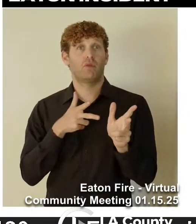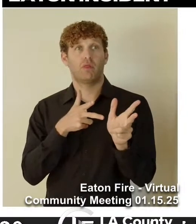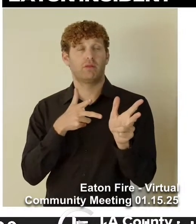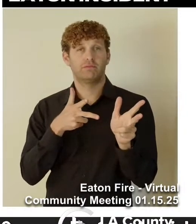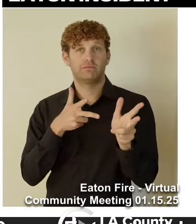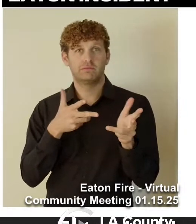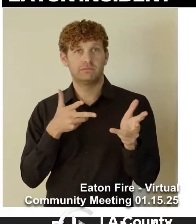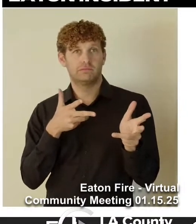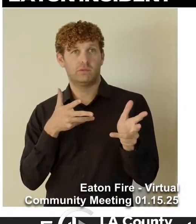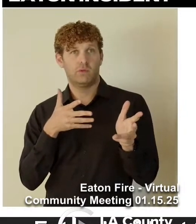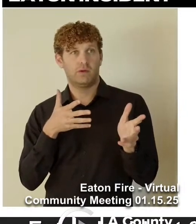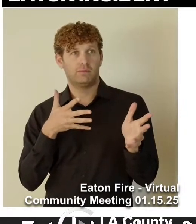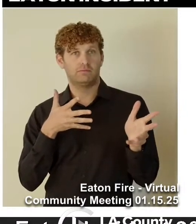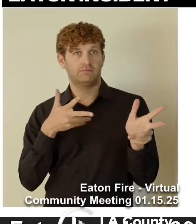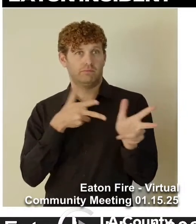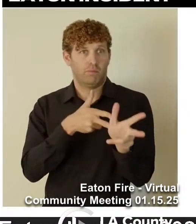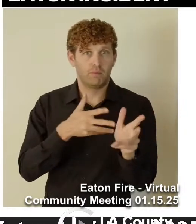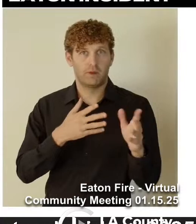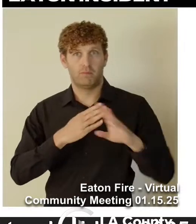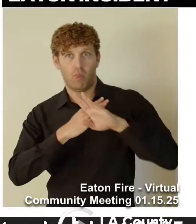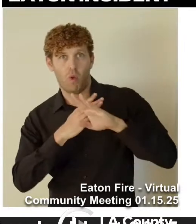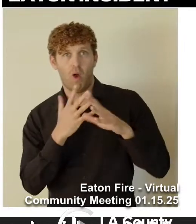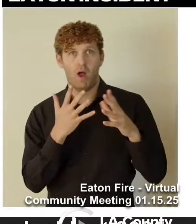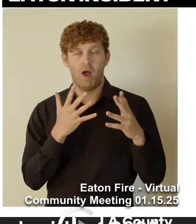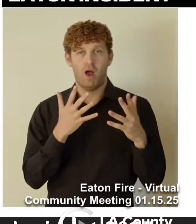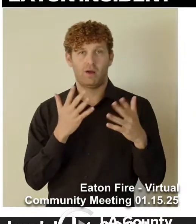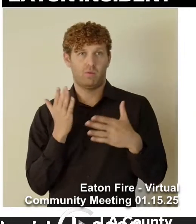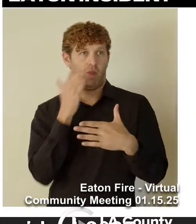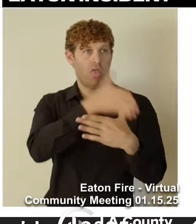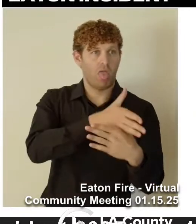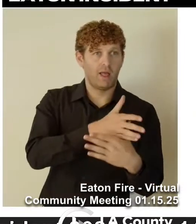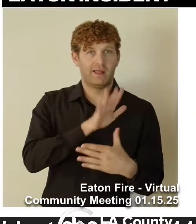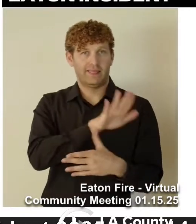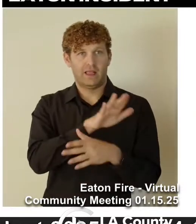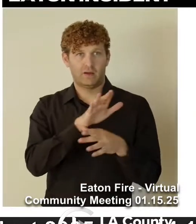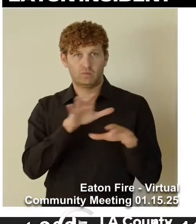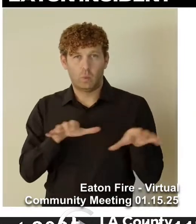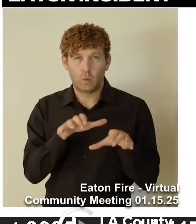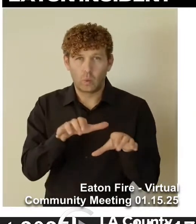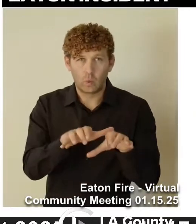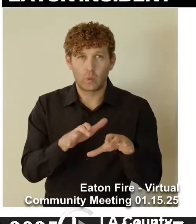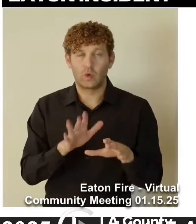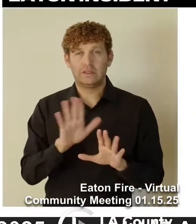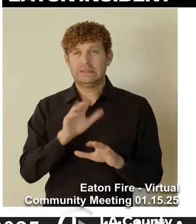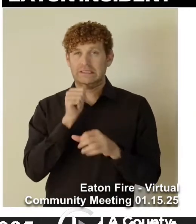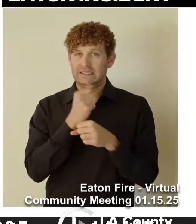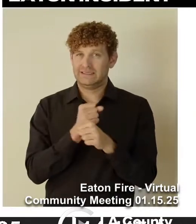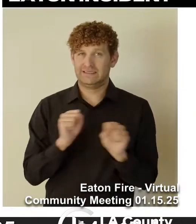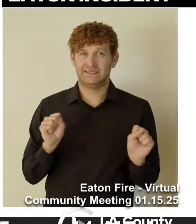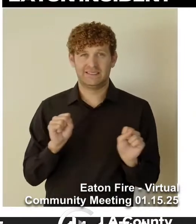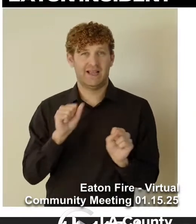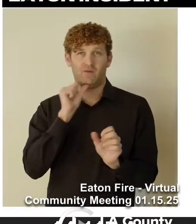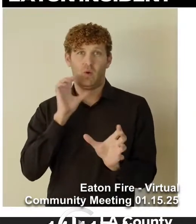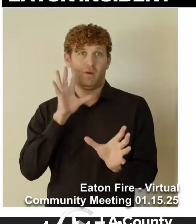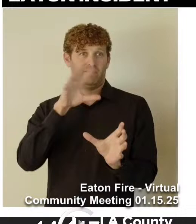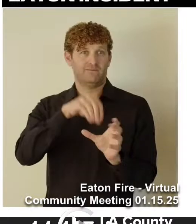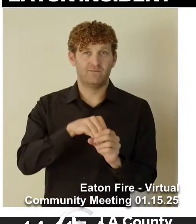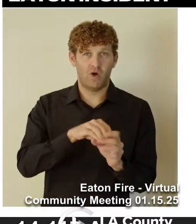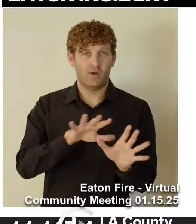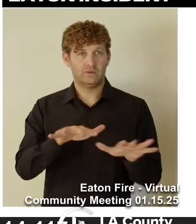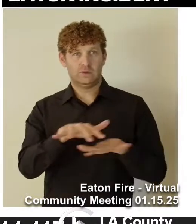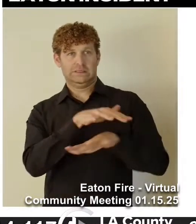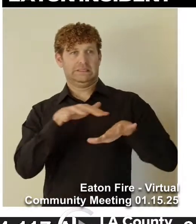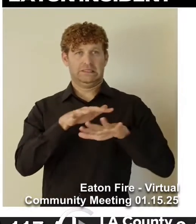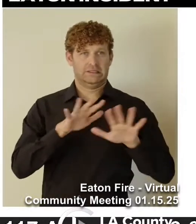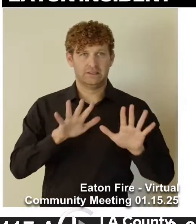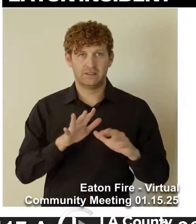get in the way of these people that are trying to do their jobs. It can be very unsafe for everybody involved. That's the main reason why we're keeping